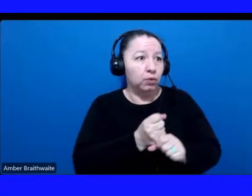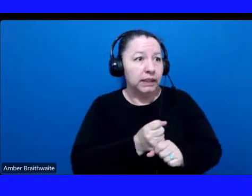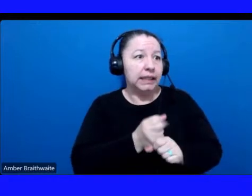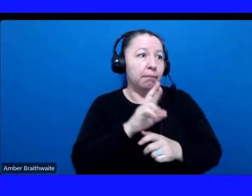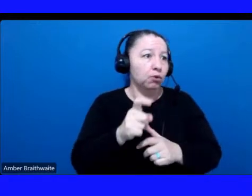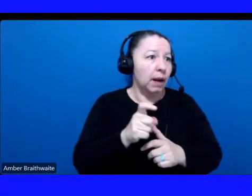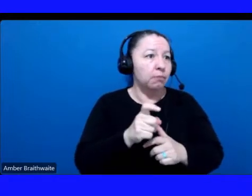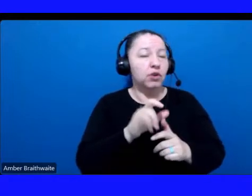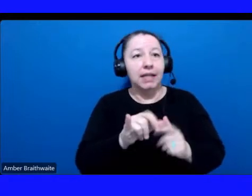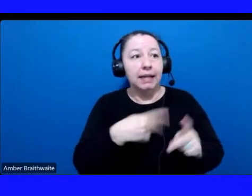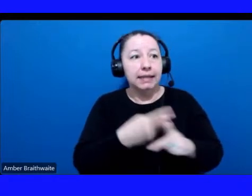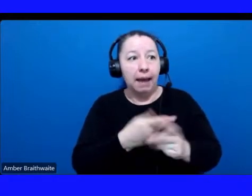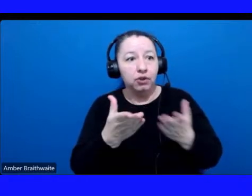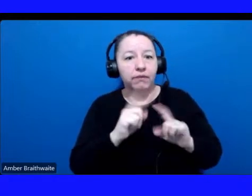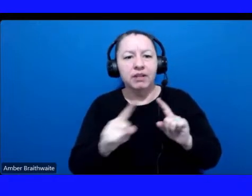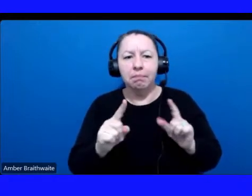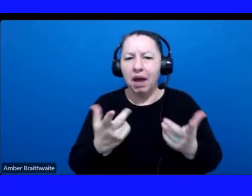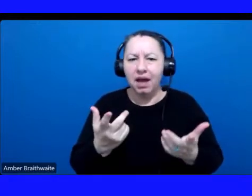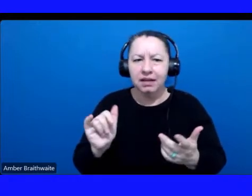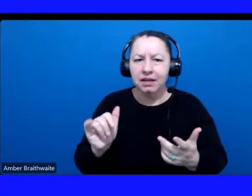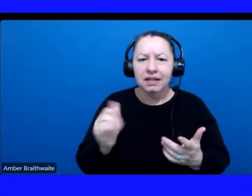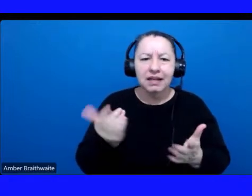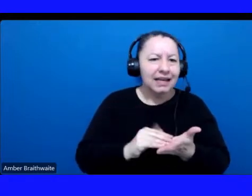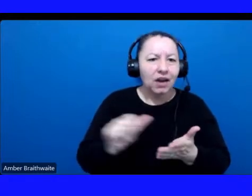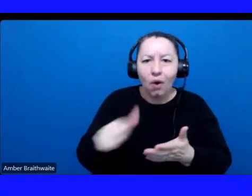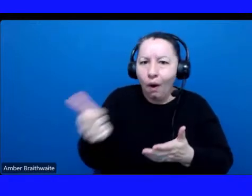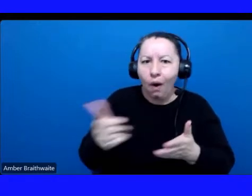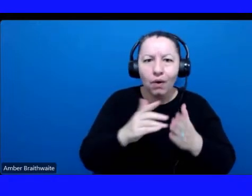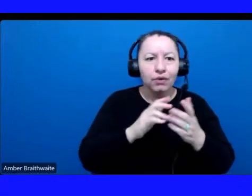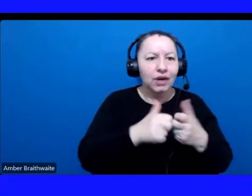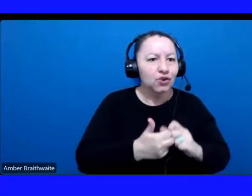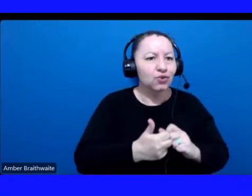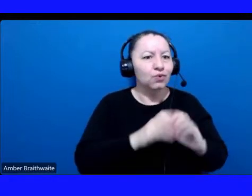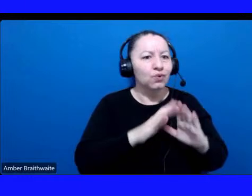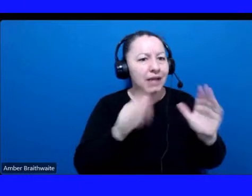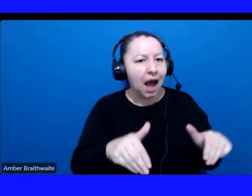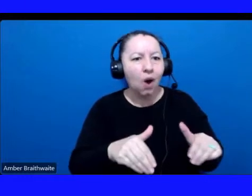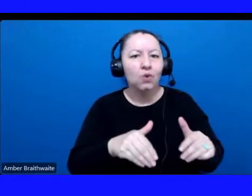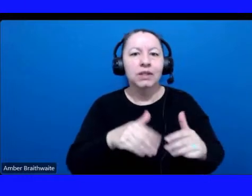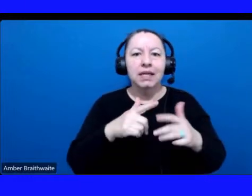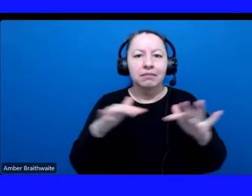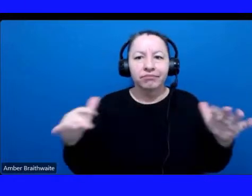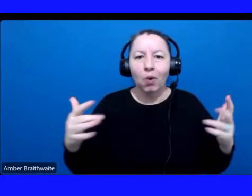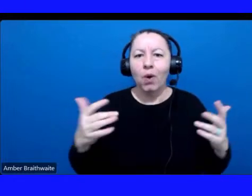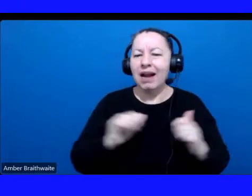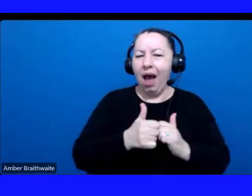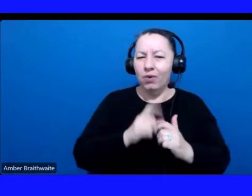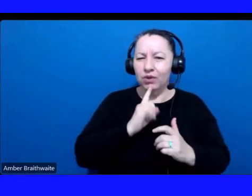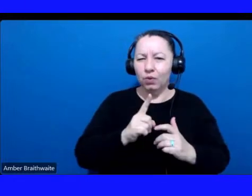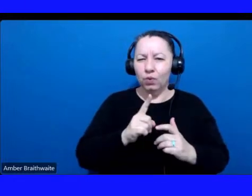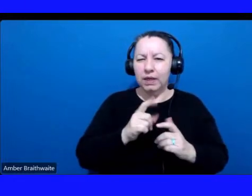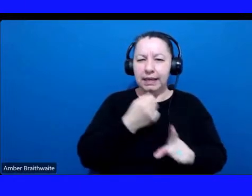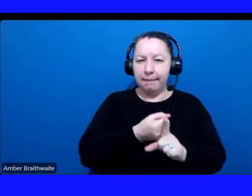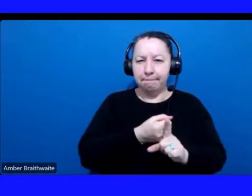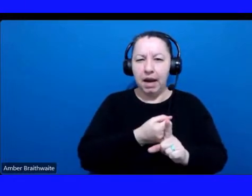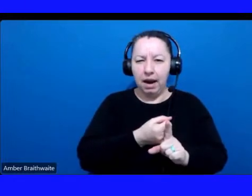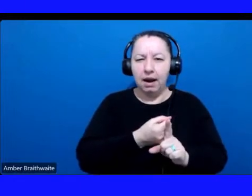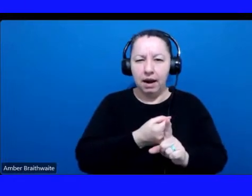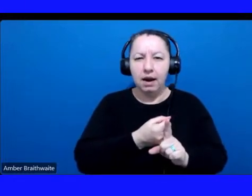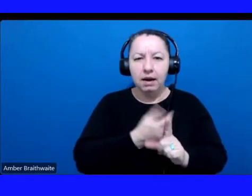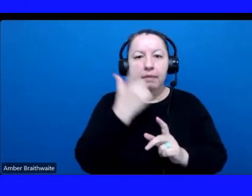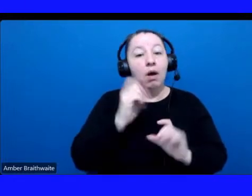ahead, I'm sorry. I'm sorry, Vince, I would also be interested in the recidivism rate. I wonder how